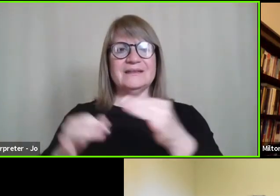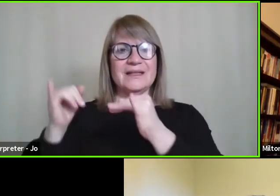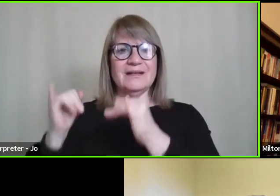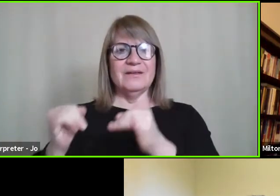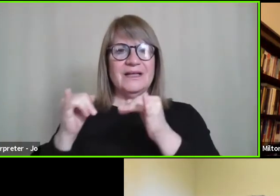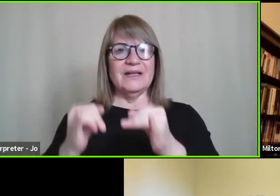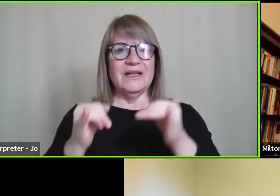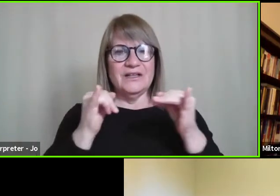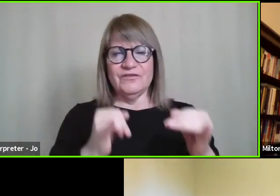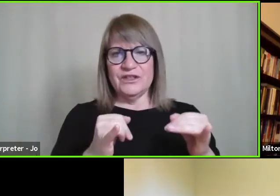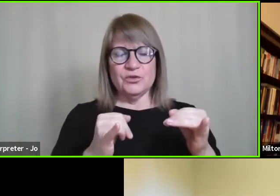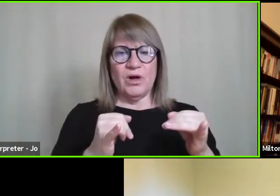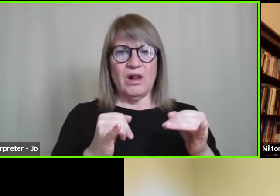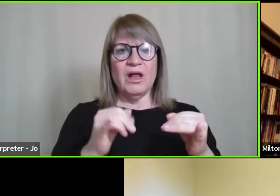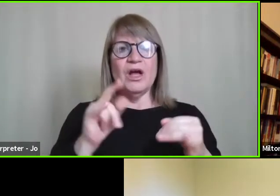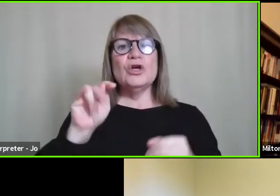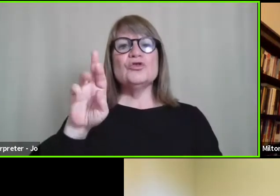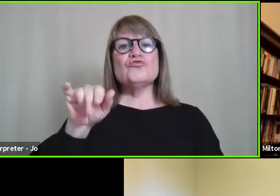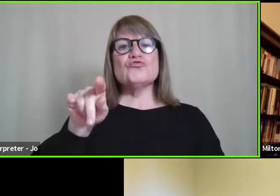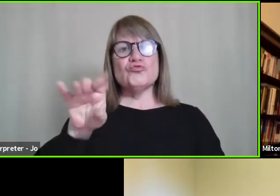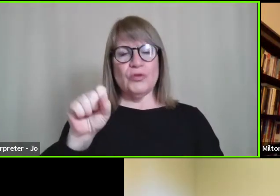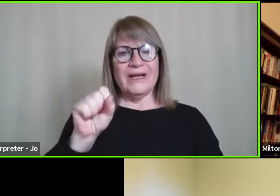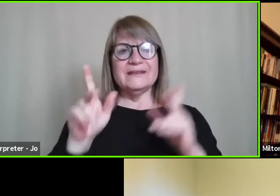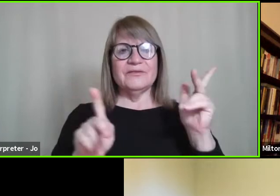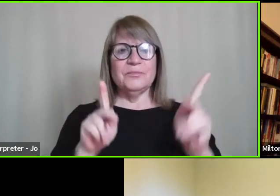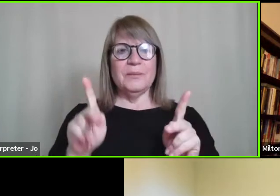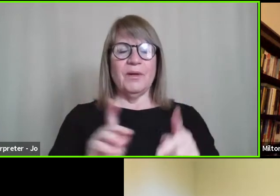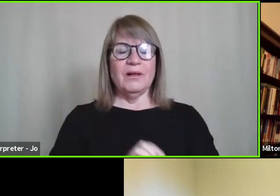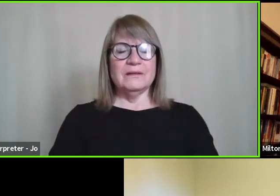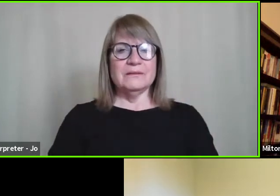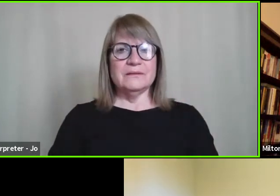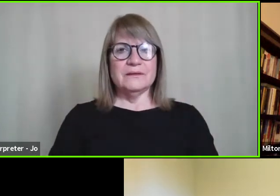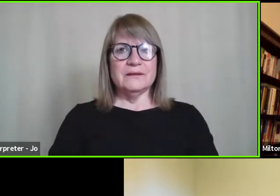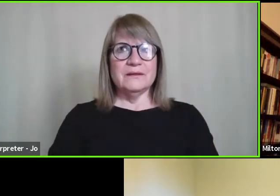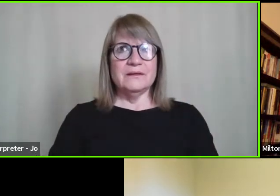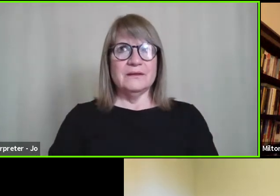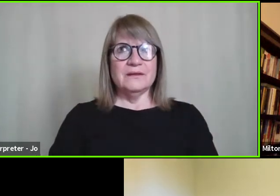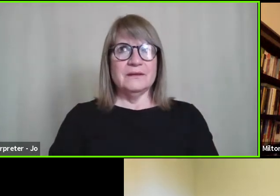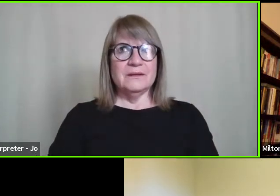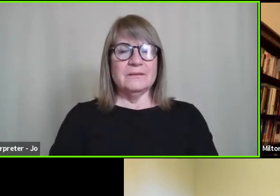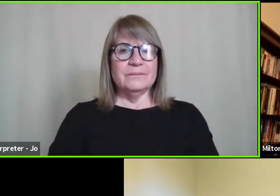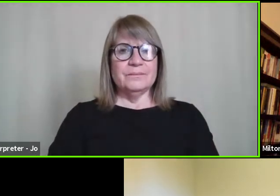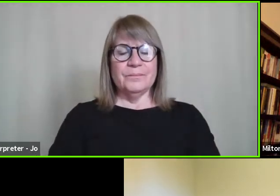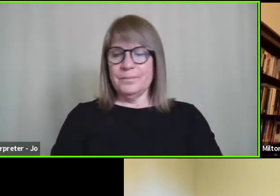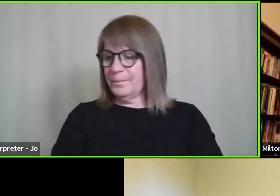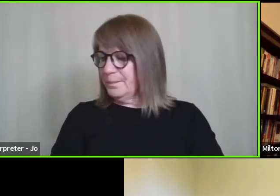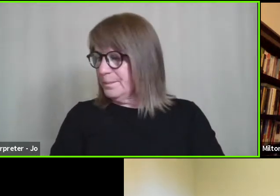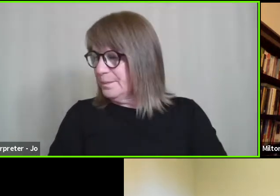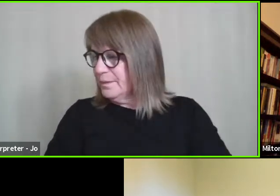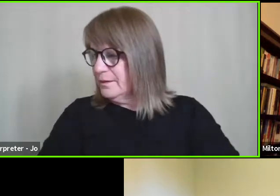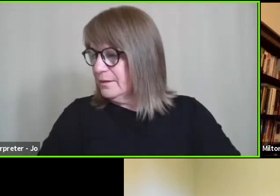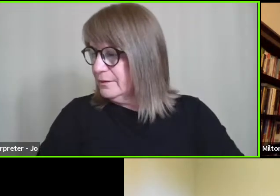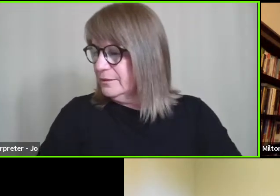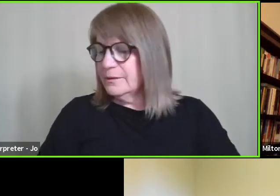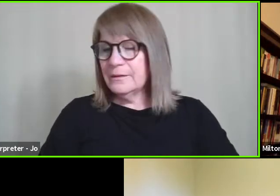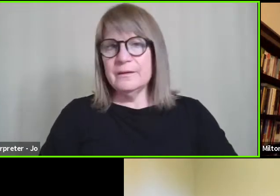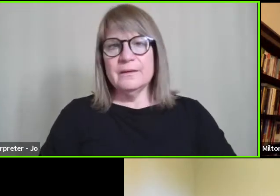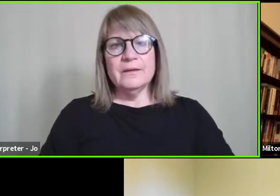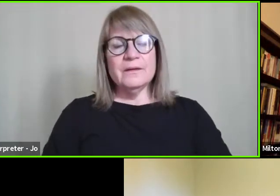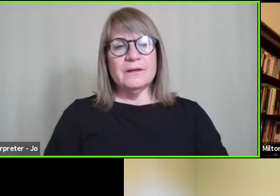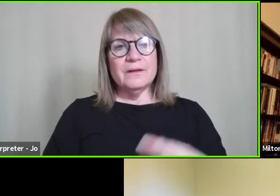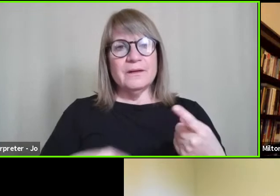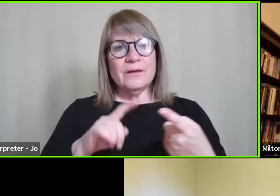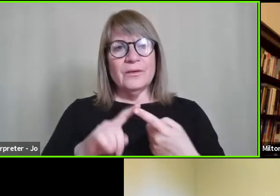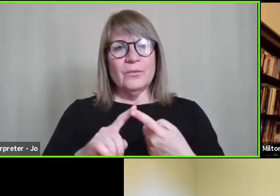trait that people might have and once we um you know once we kind of um move towards a